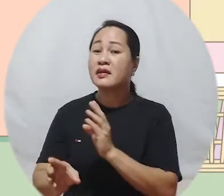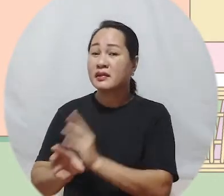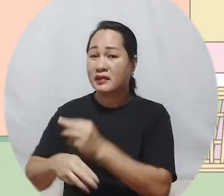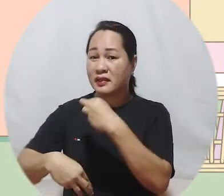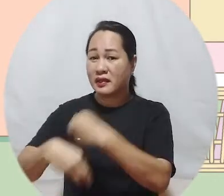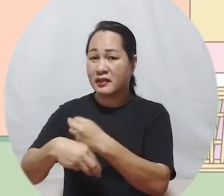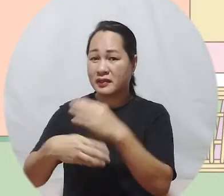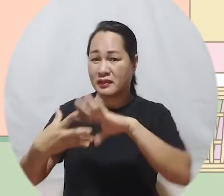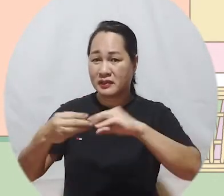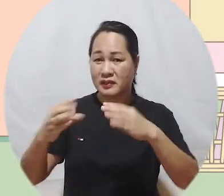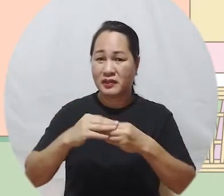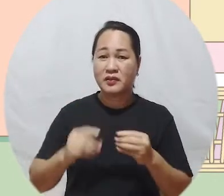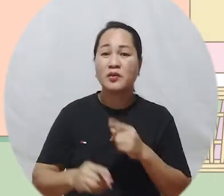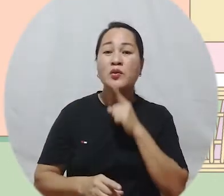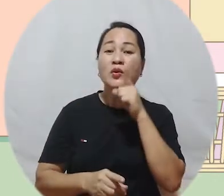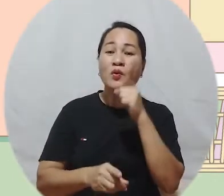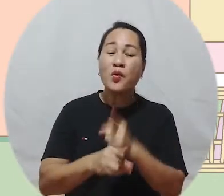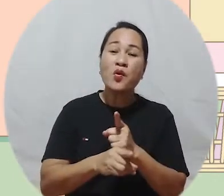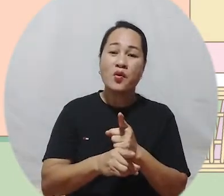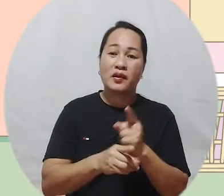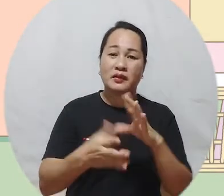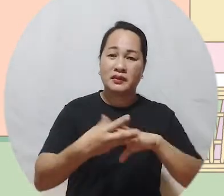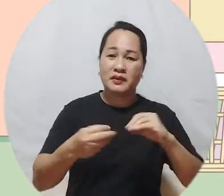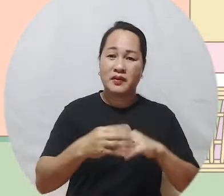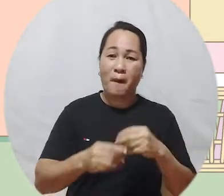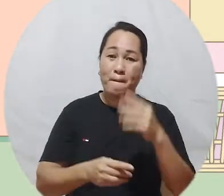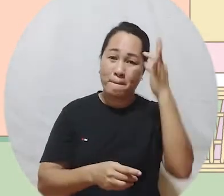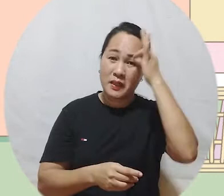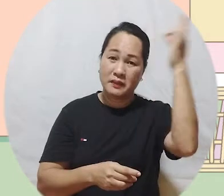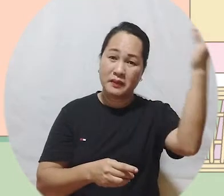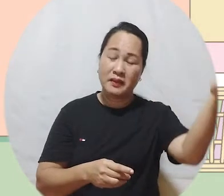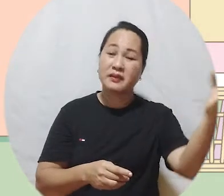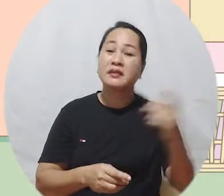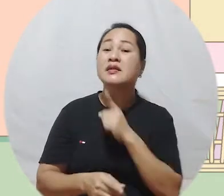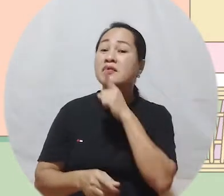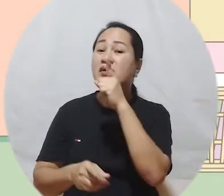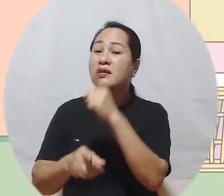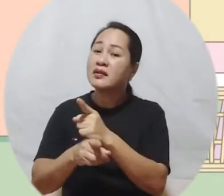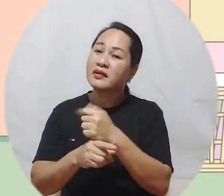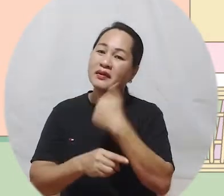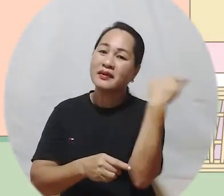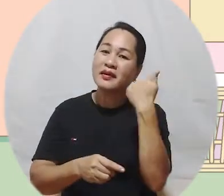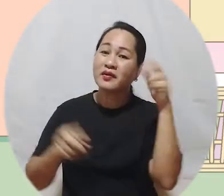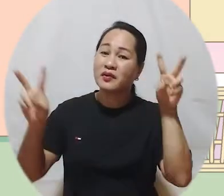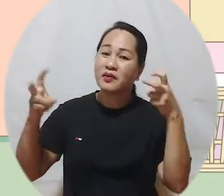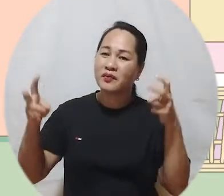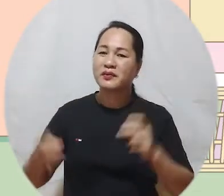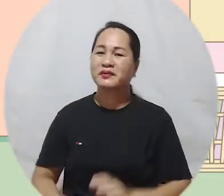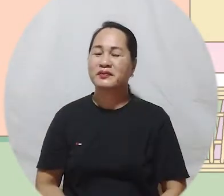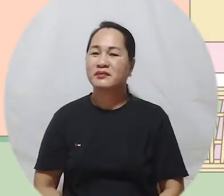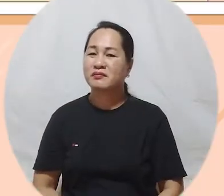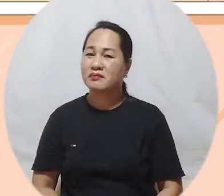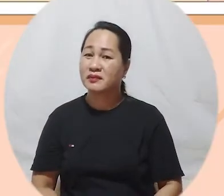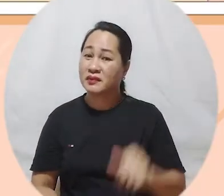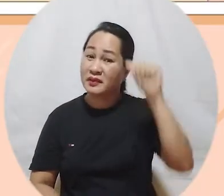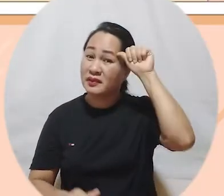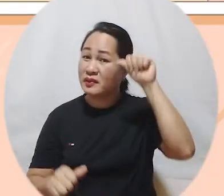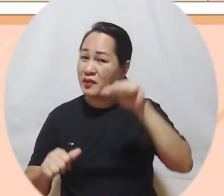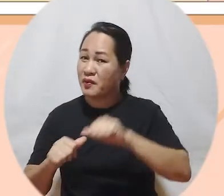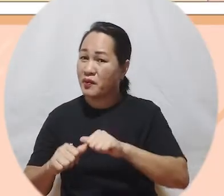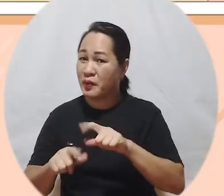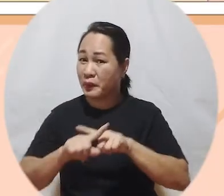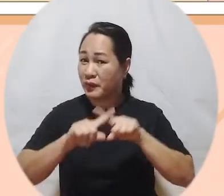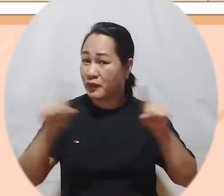real stories. Fantasy and reality are also the other terms for these. Can you